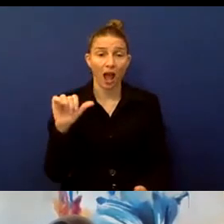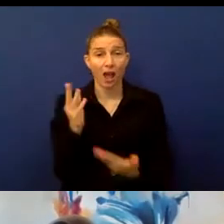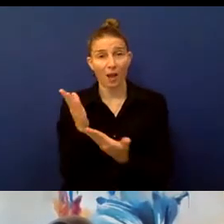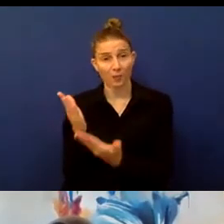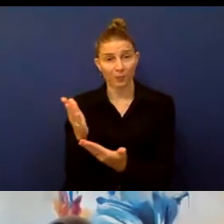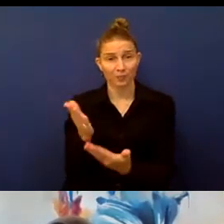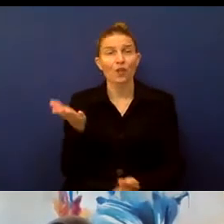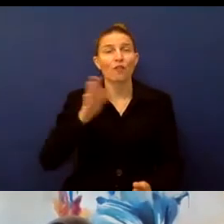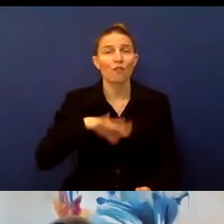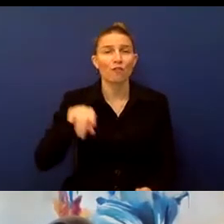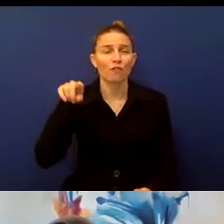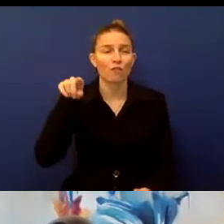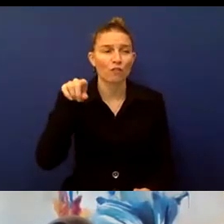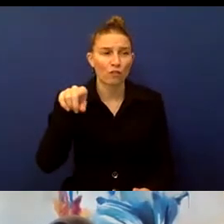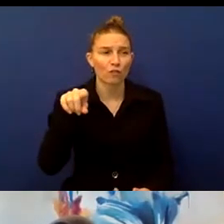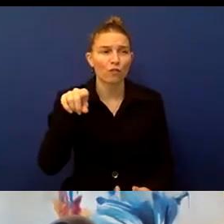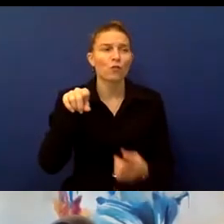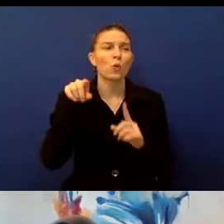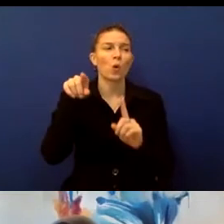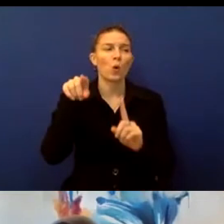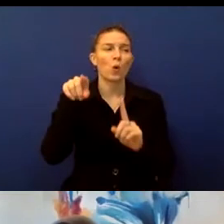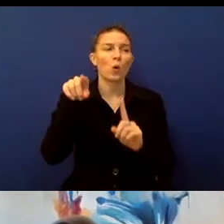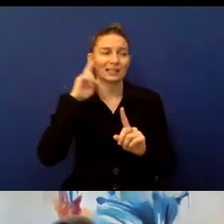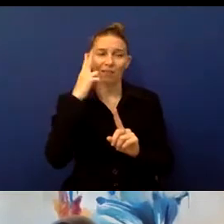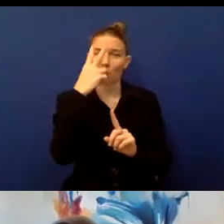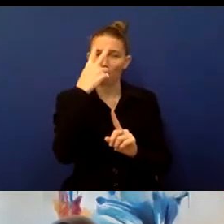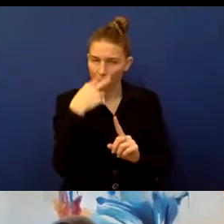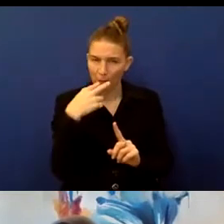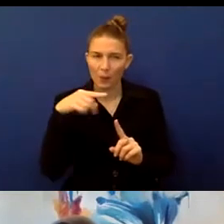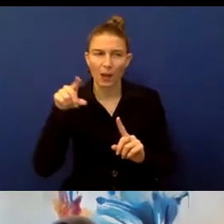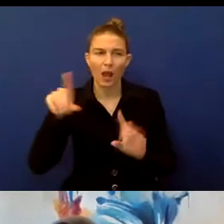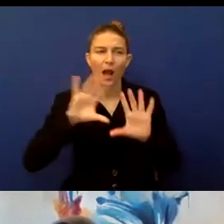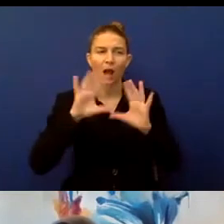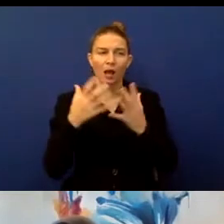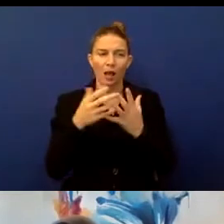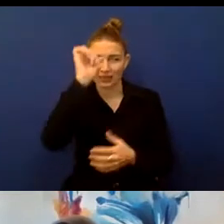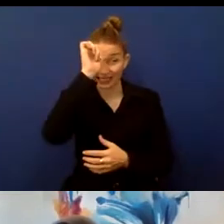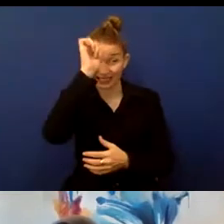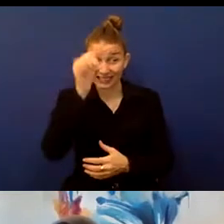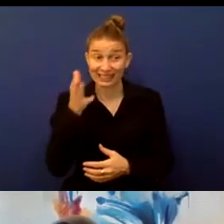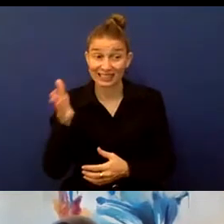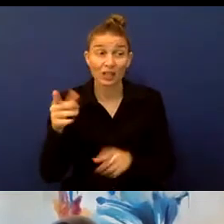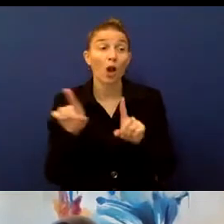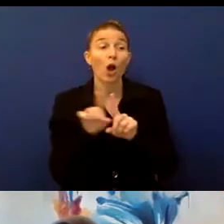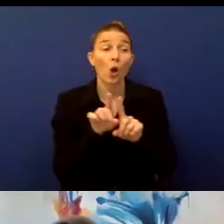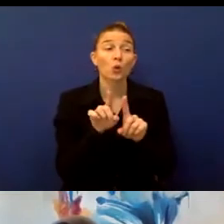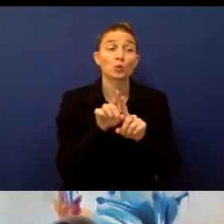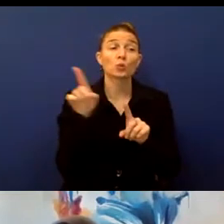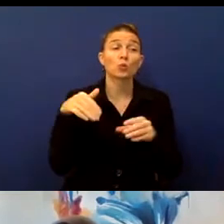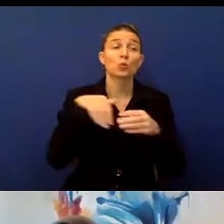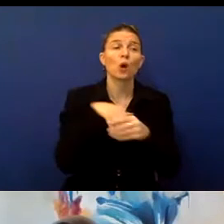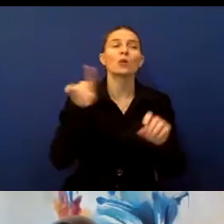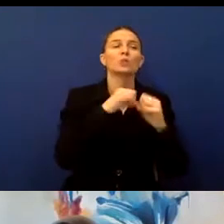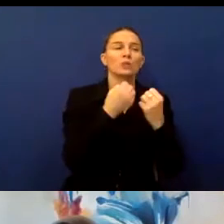from Society of Empowerment of the Deafblind in India, also member of the World Federation of the Deafblind,